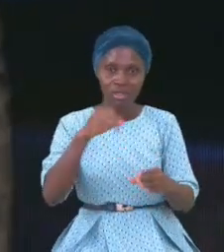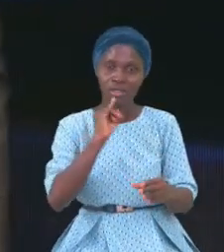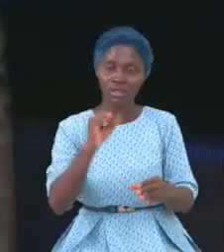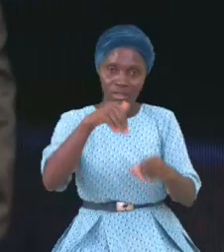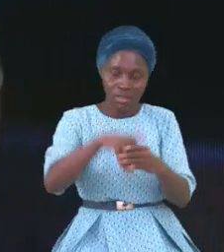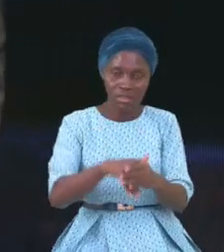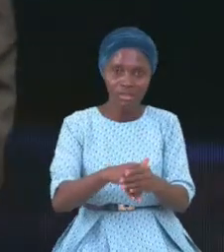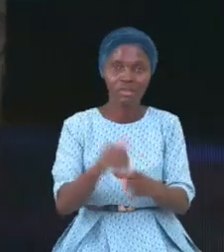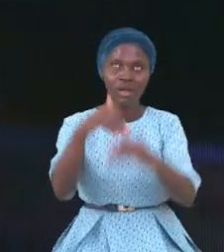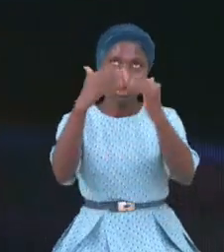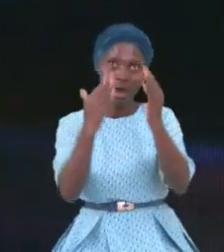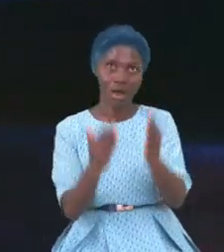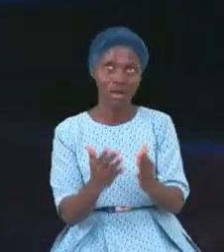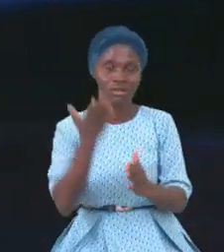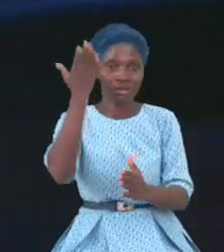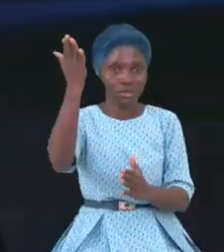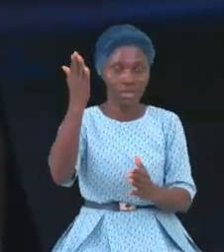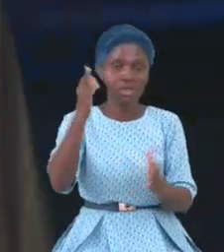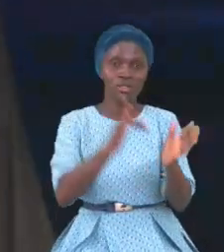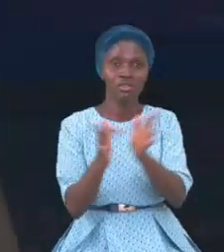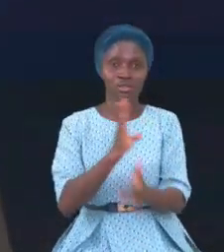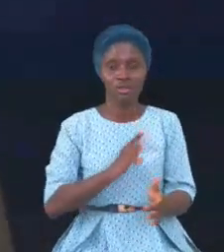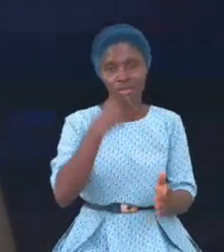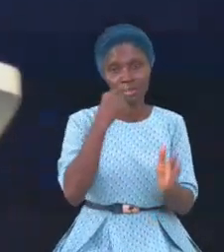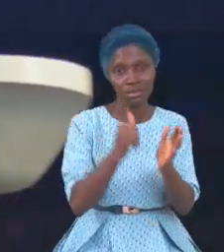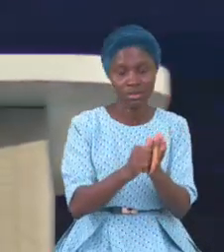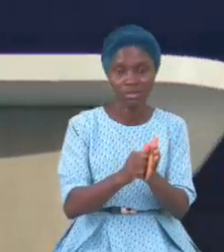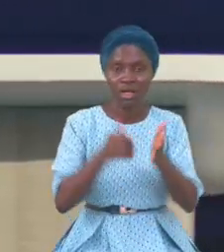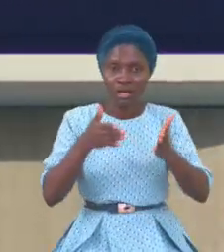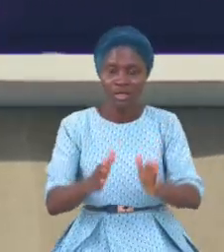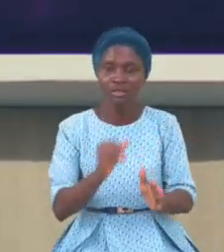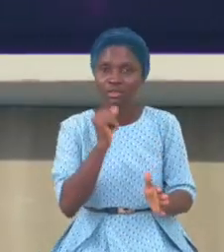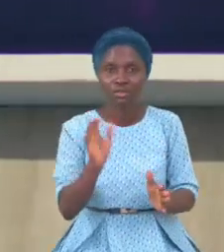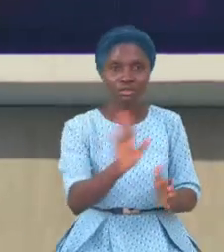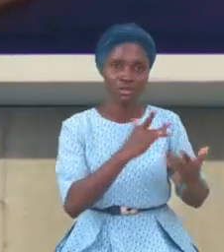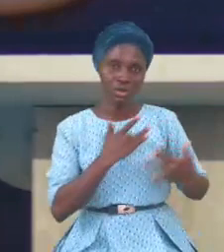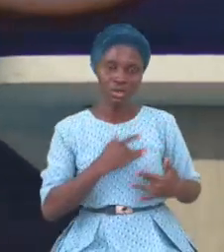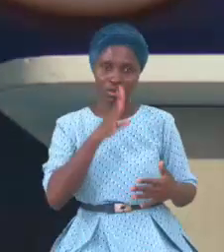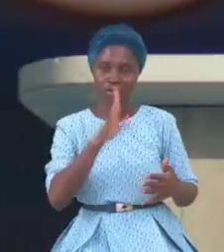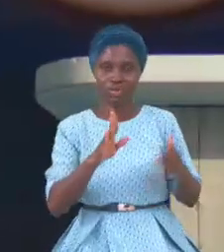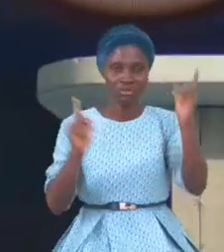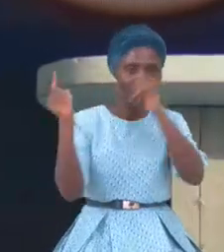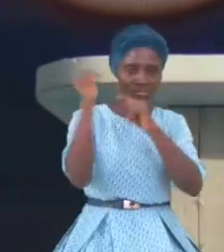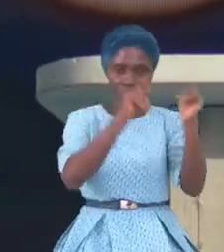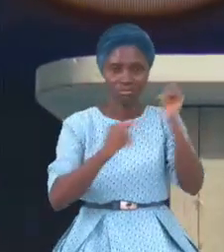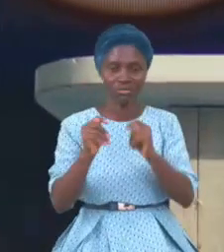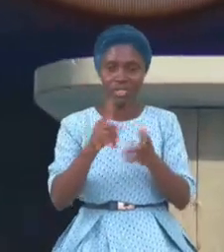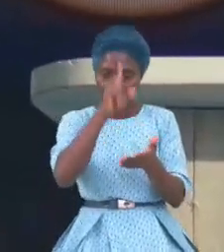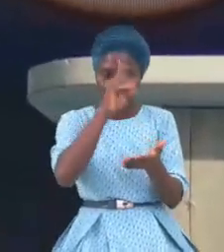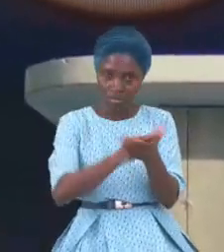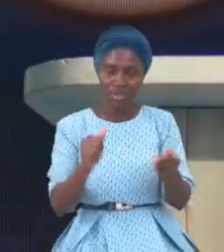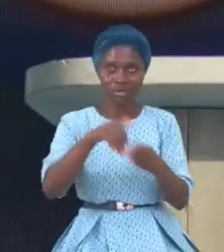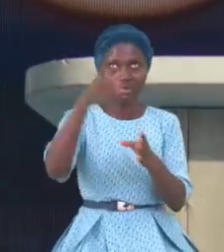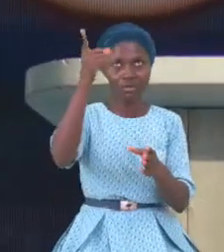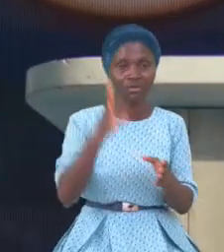said, let not your heart be troubled. Believe in God. Believe also in me, that in my Father's house are many mansions. If